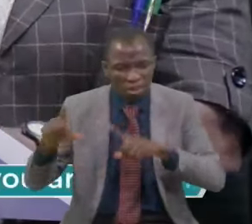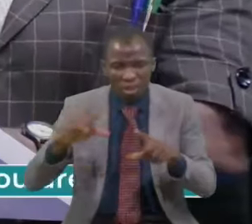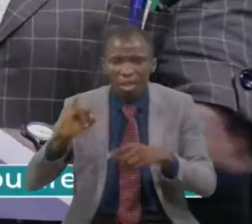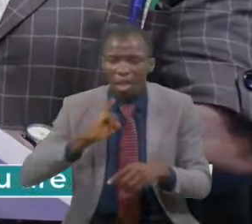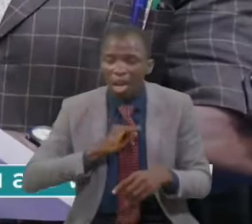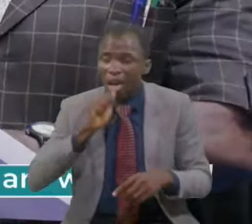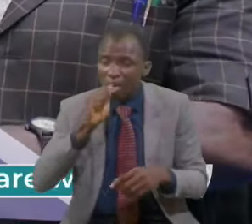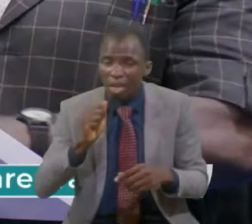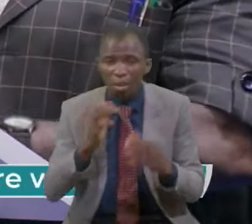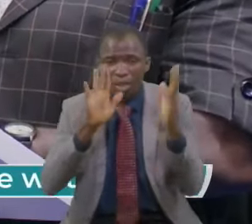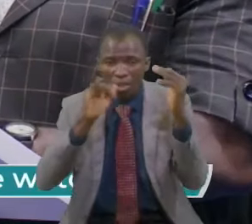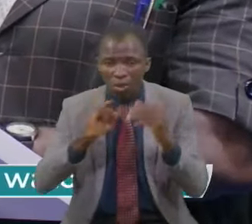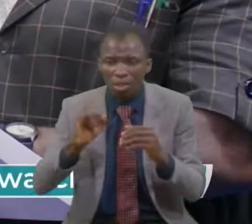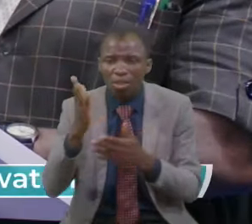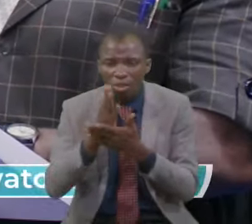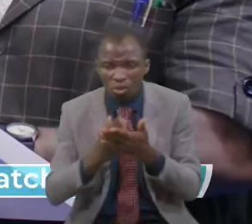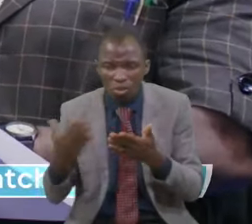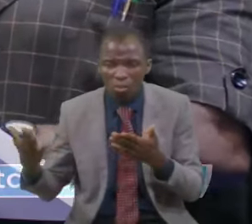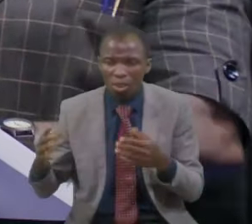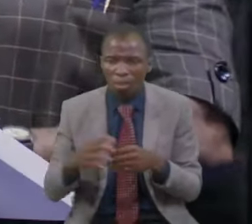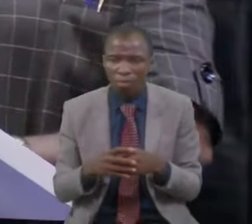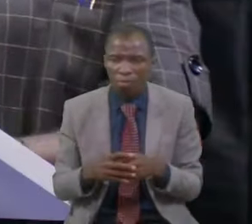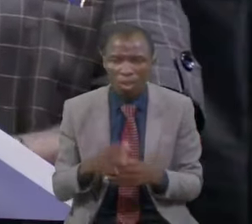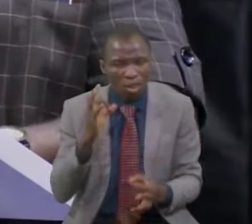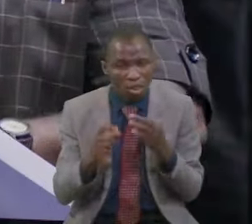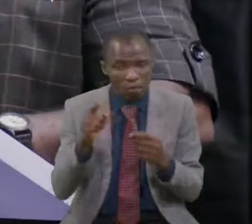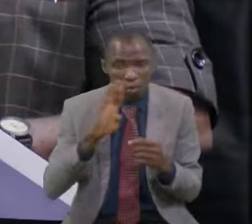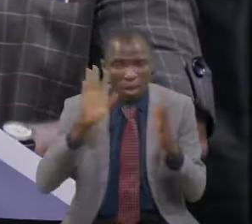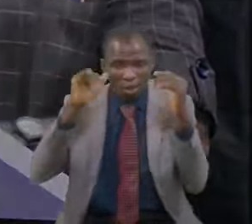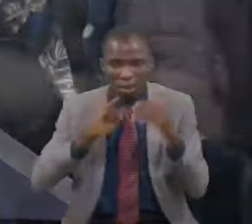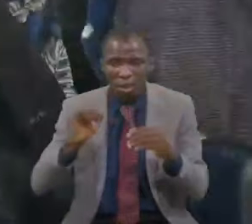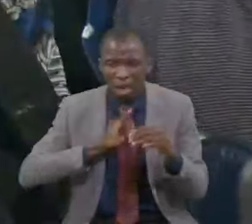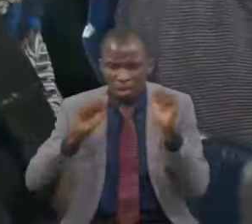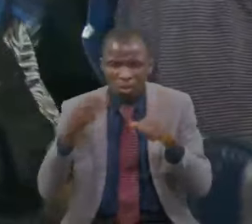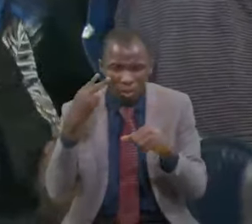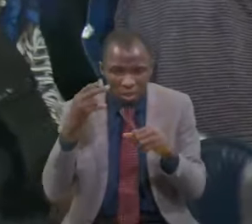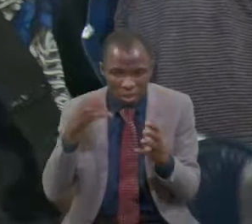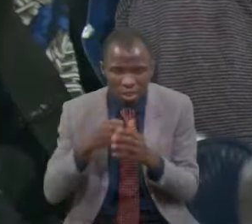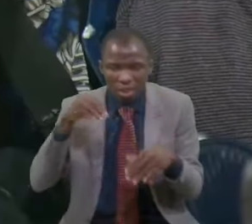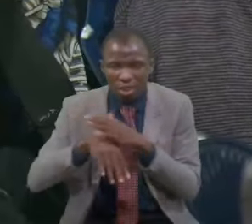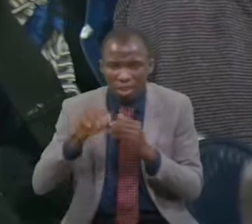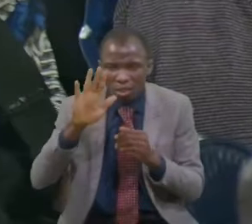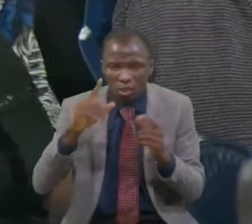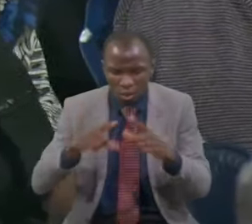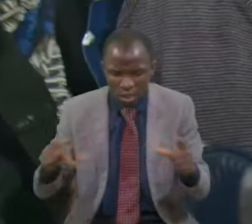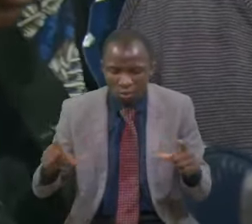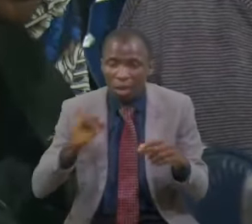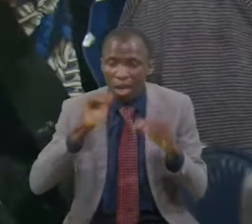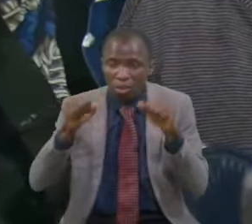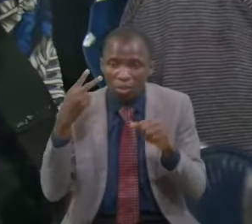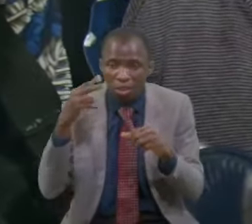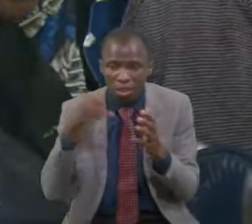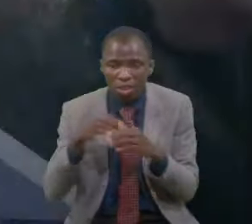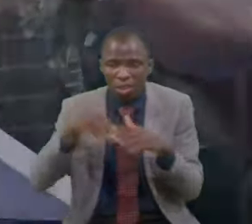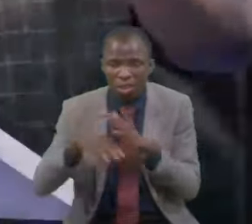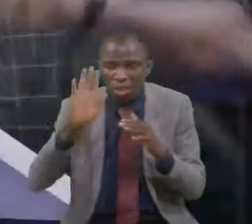something. If you're expecting something, I should see it in your language. If you're expecting something, I should see it in your body language.